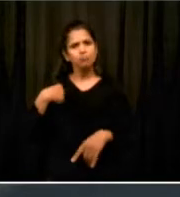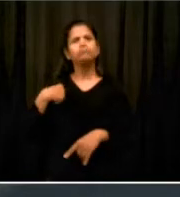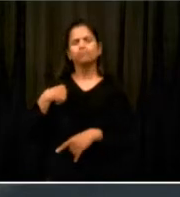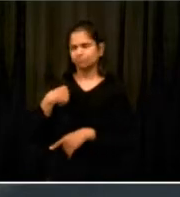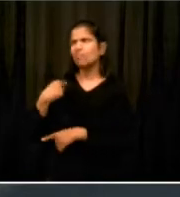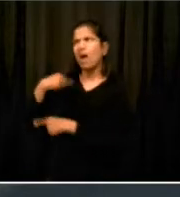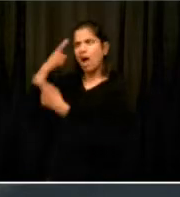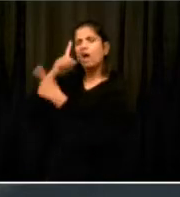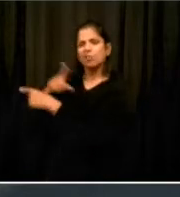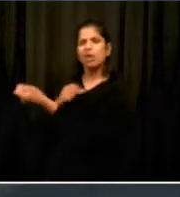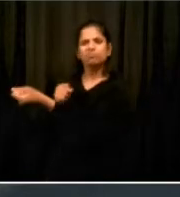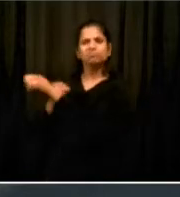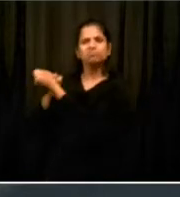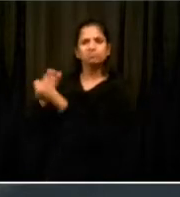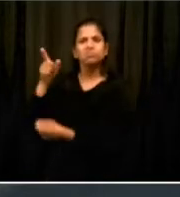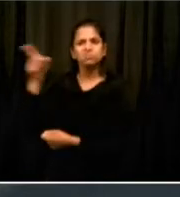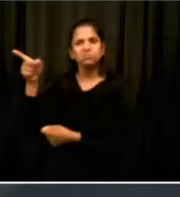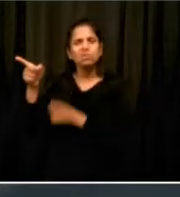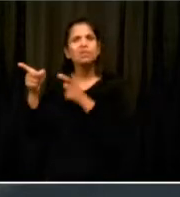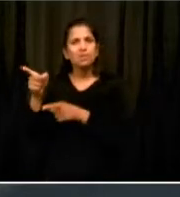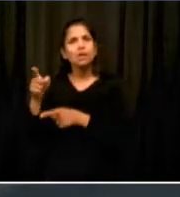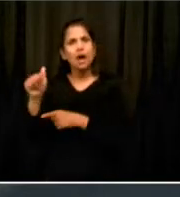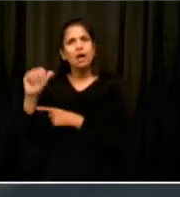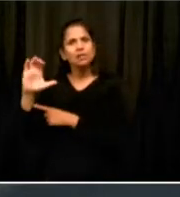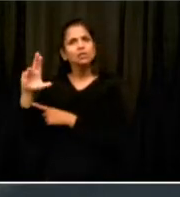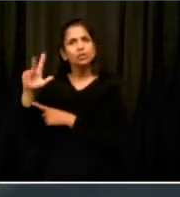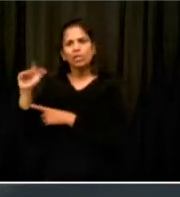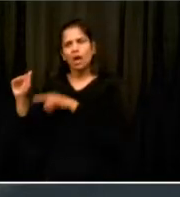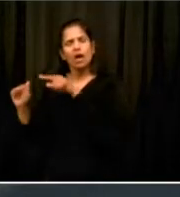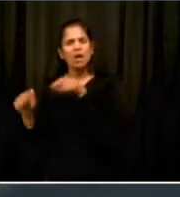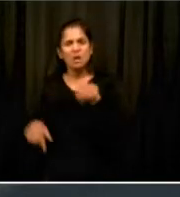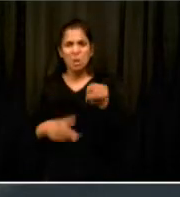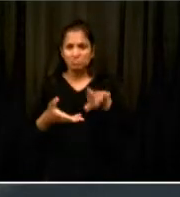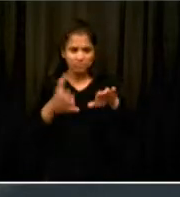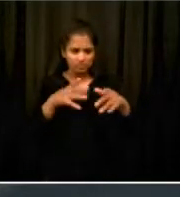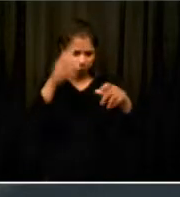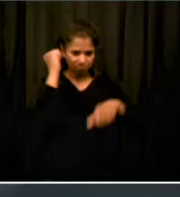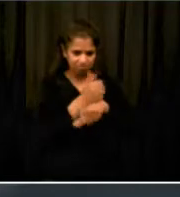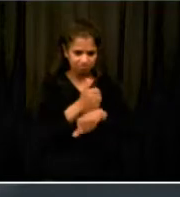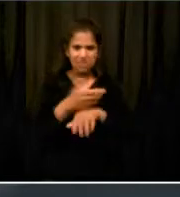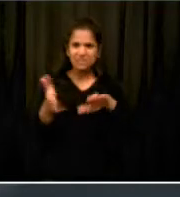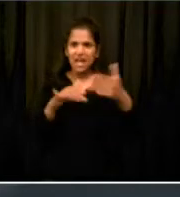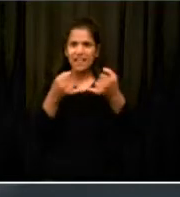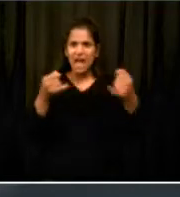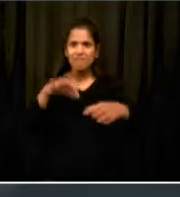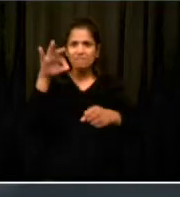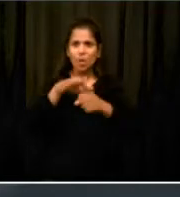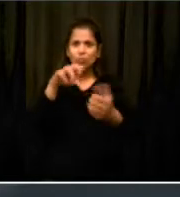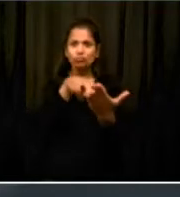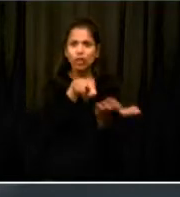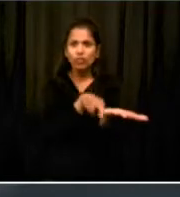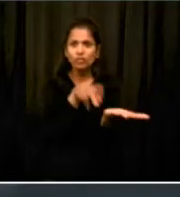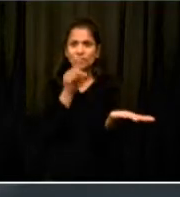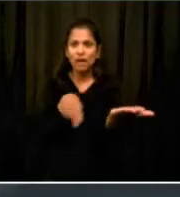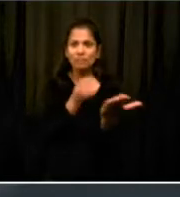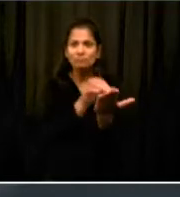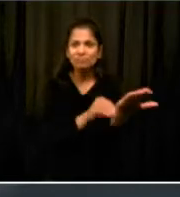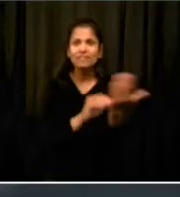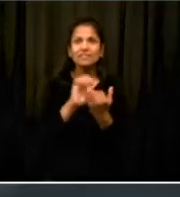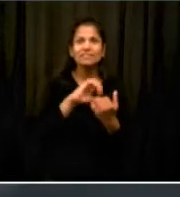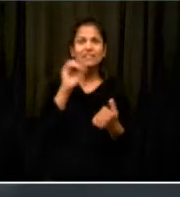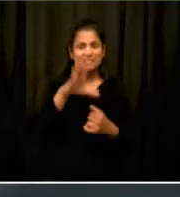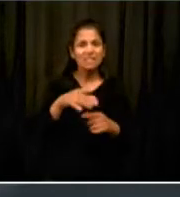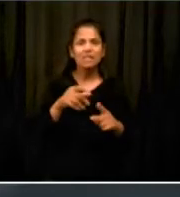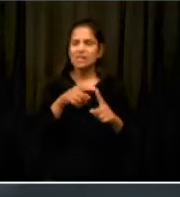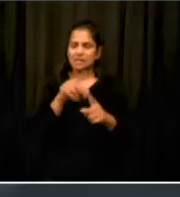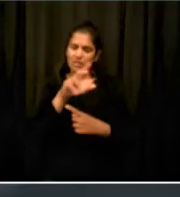I mentioned, the census. Now, again, this is a constitutional provision that says every American must be counted, and yet we